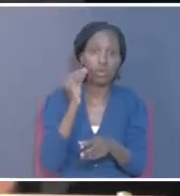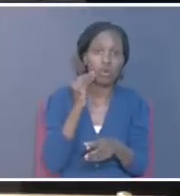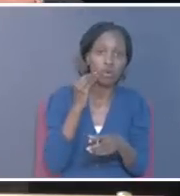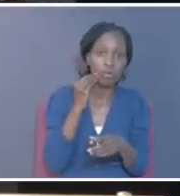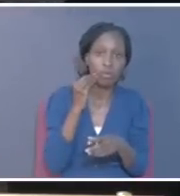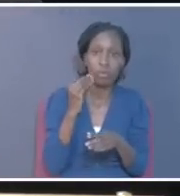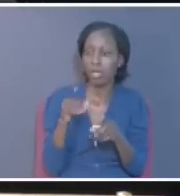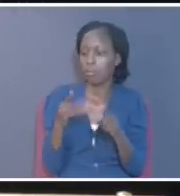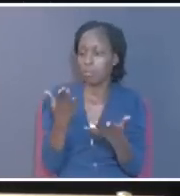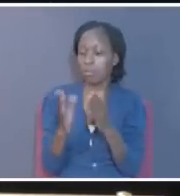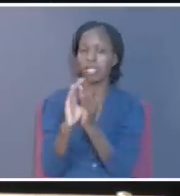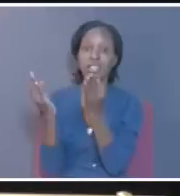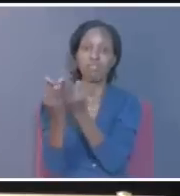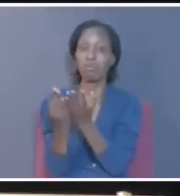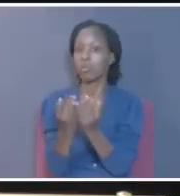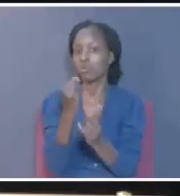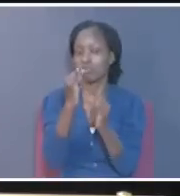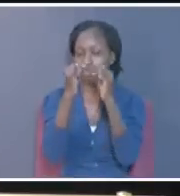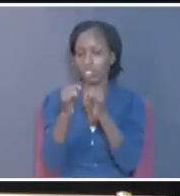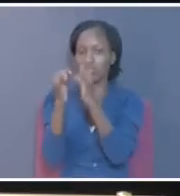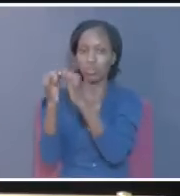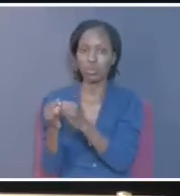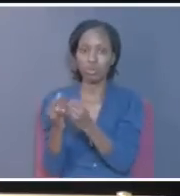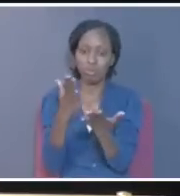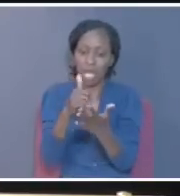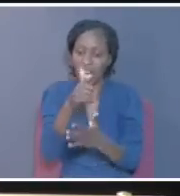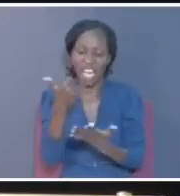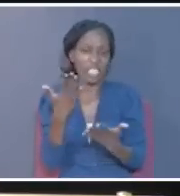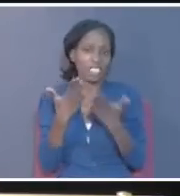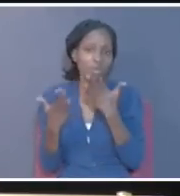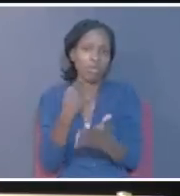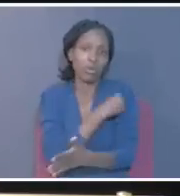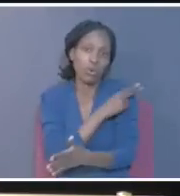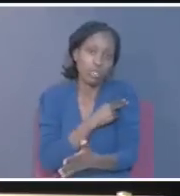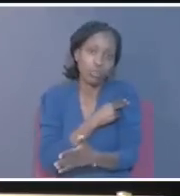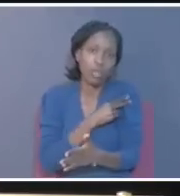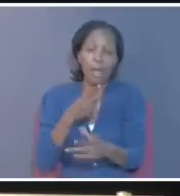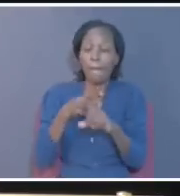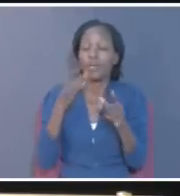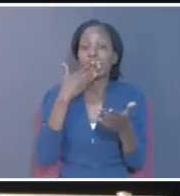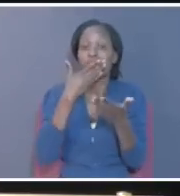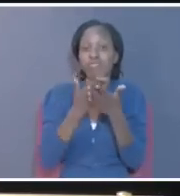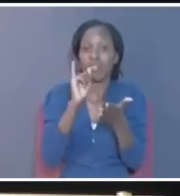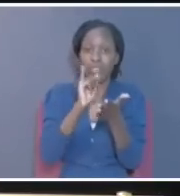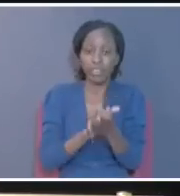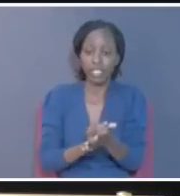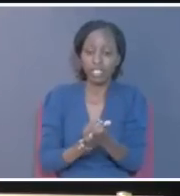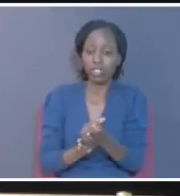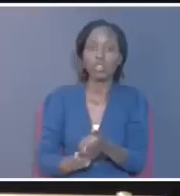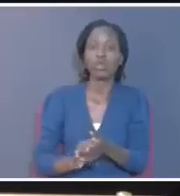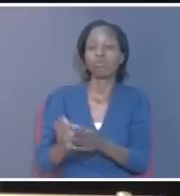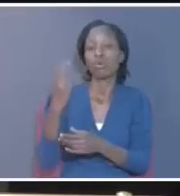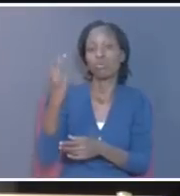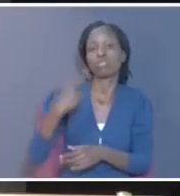could be watching from a hospital bed, but we're so grateful that you could tune